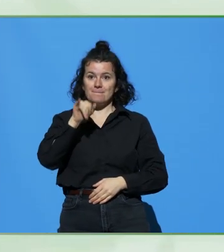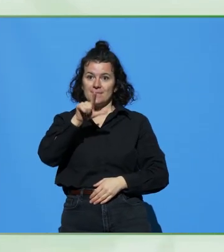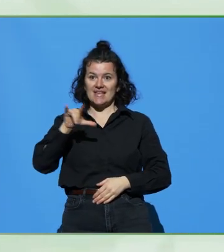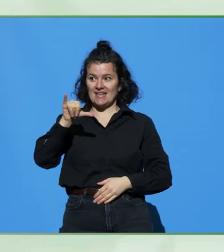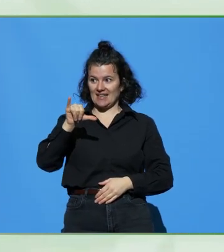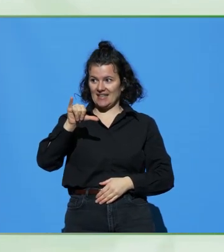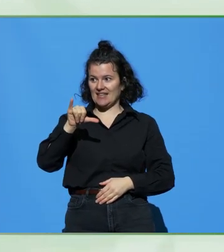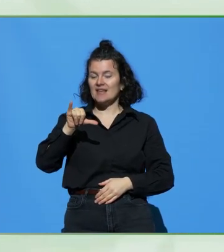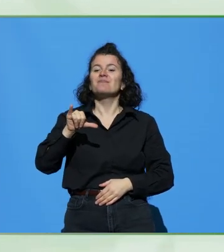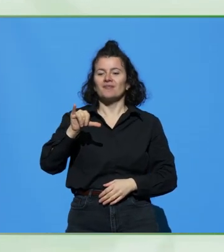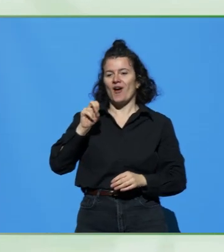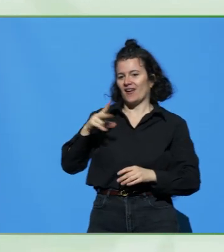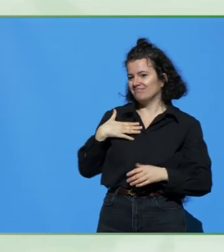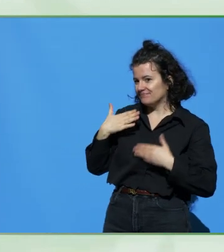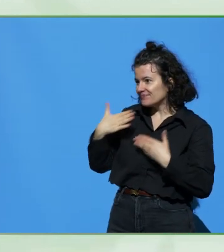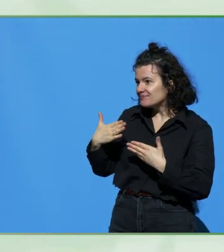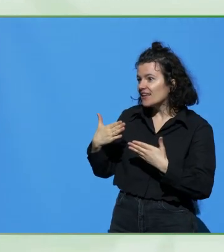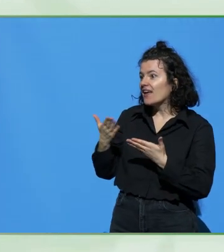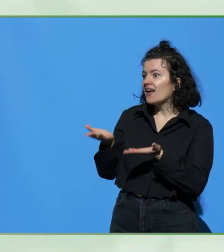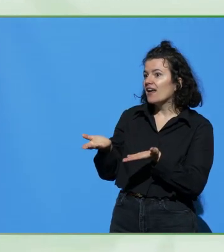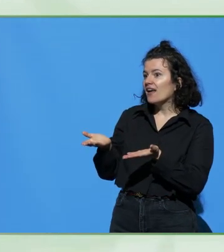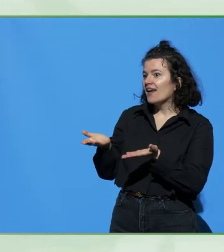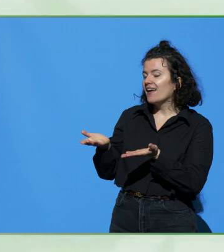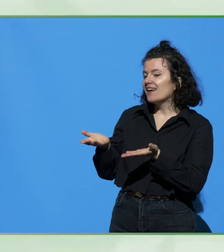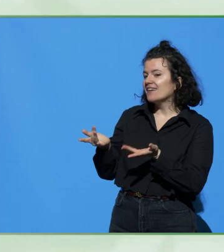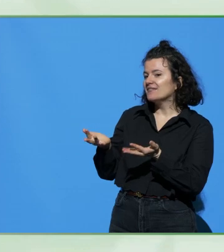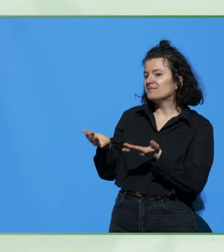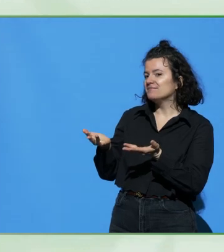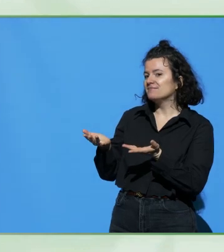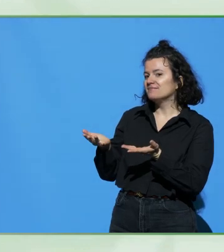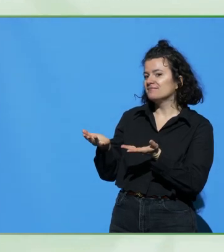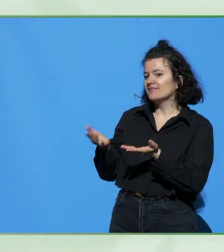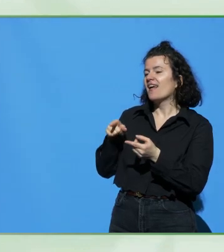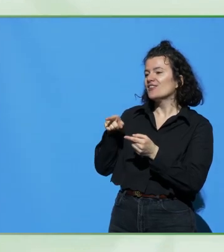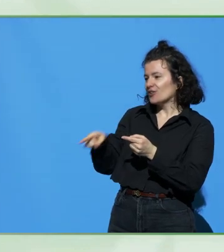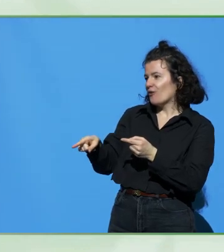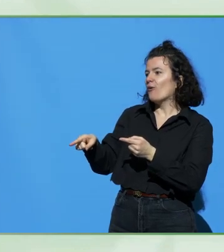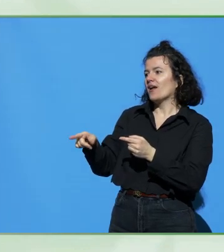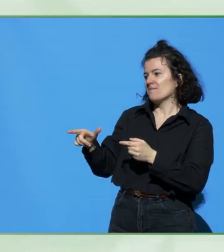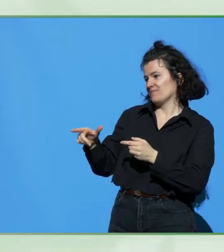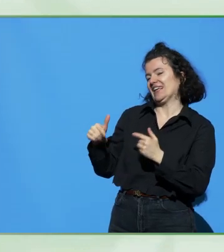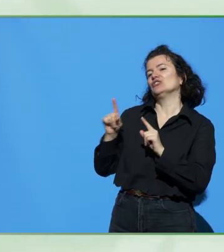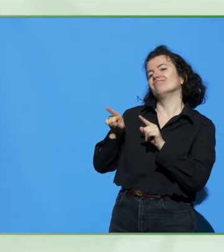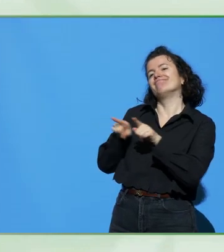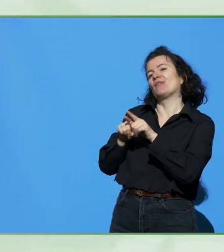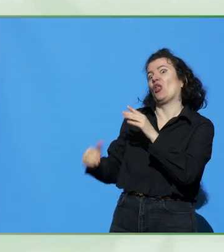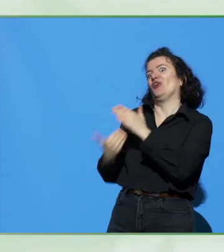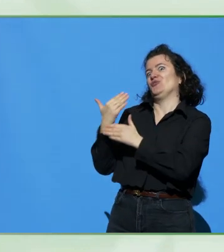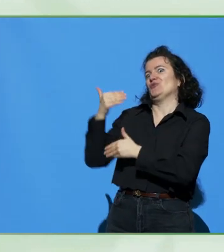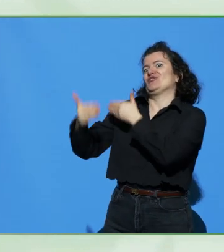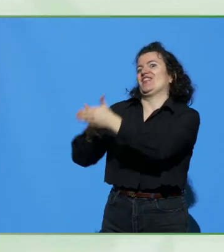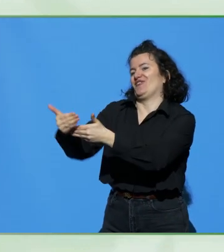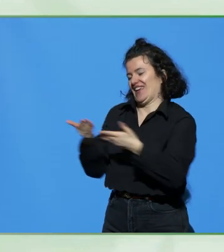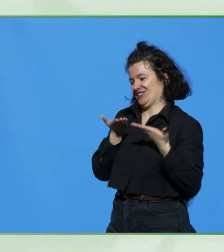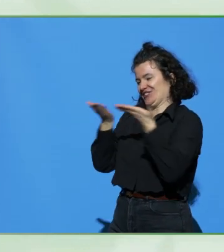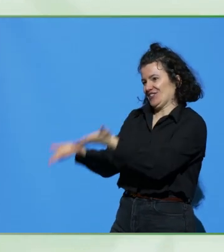my star of the day, to humbly and graciously invite our keynote speaker